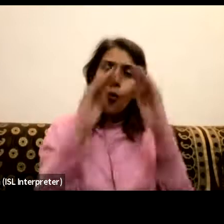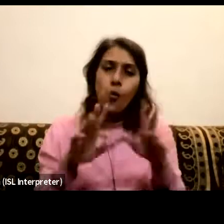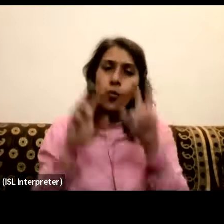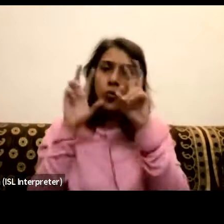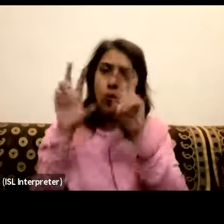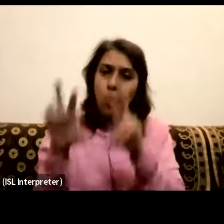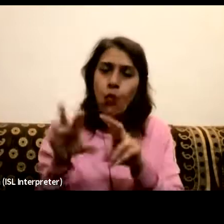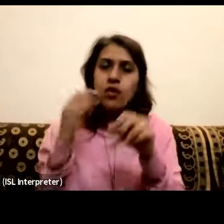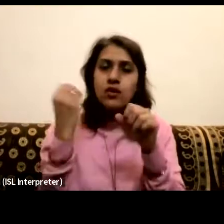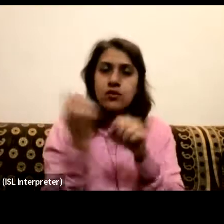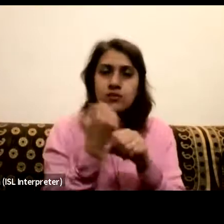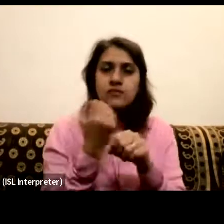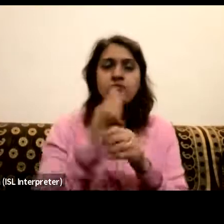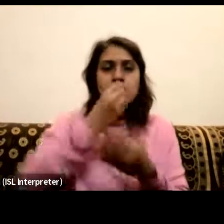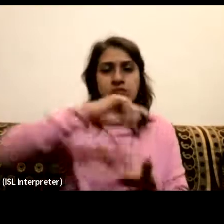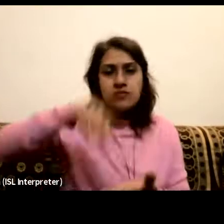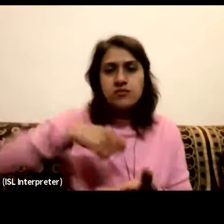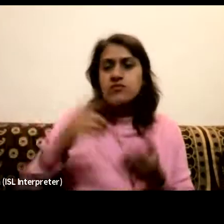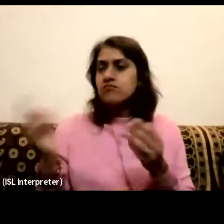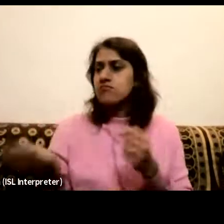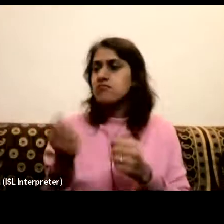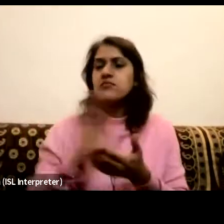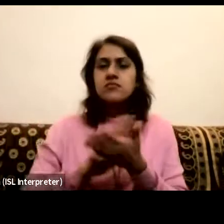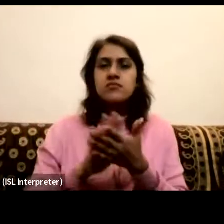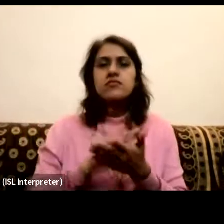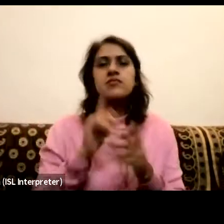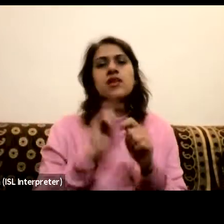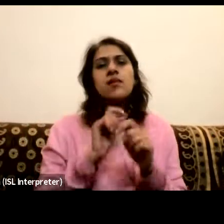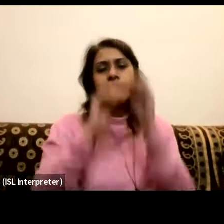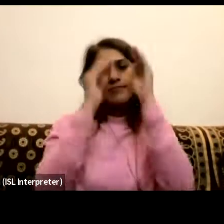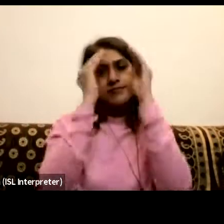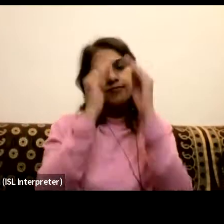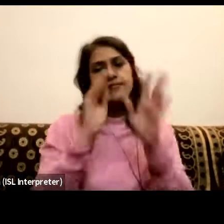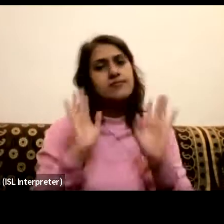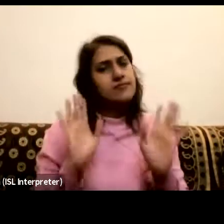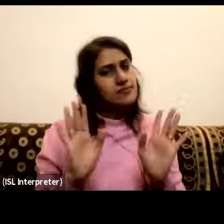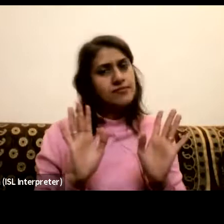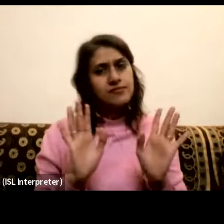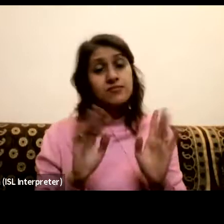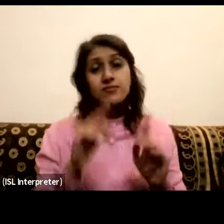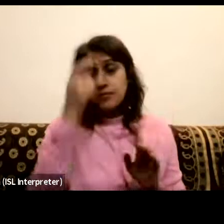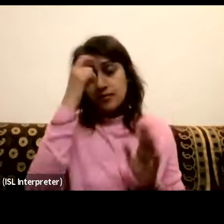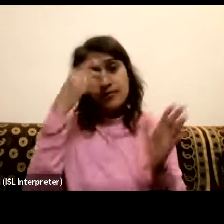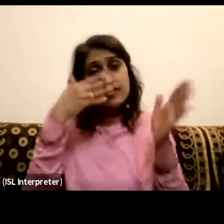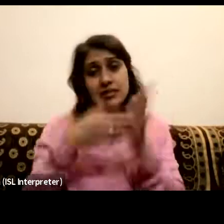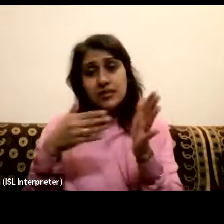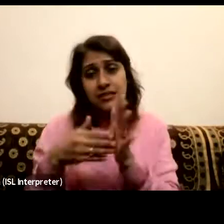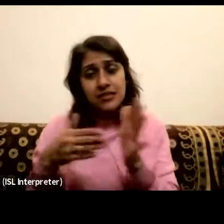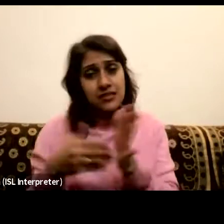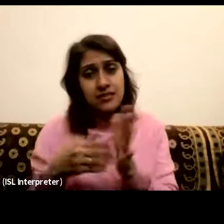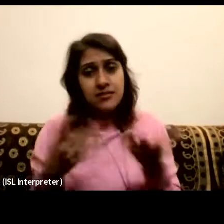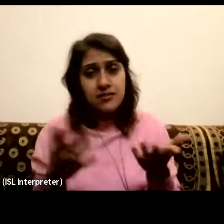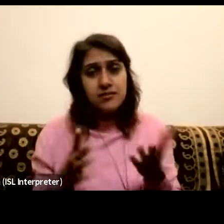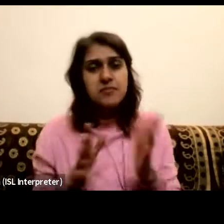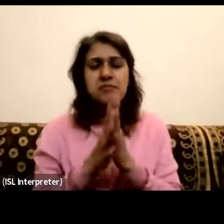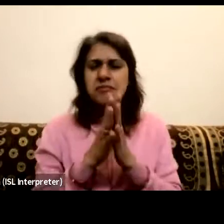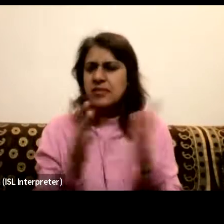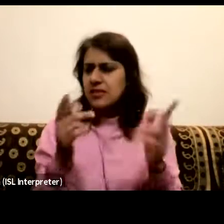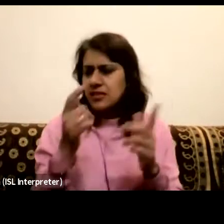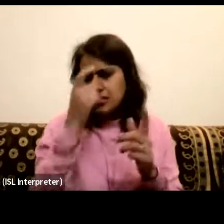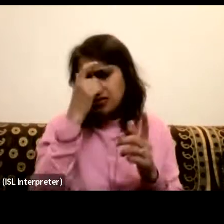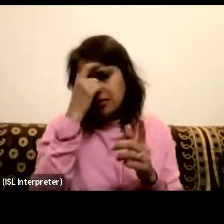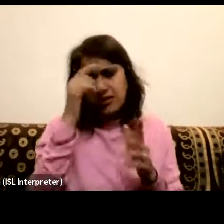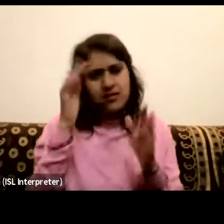severe threat at present because of the difficulties, the grave distress